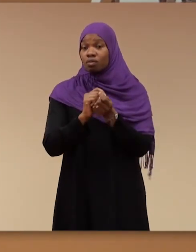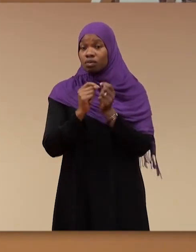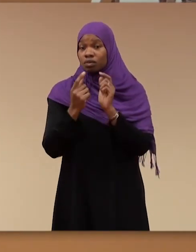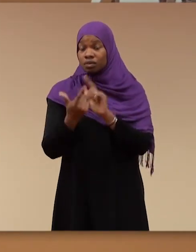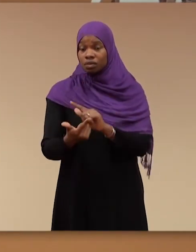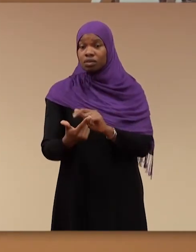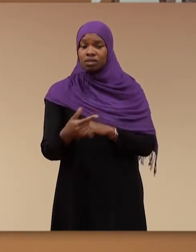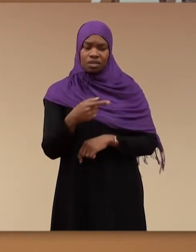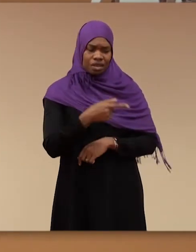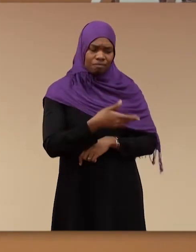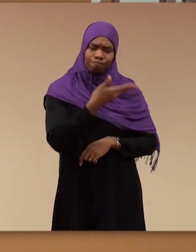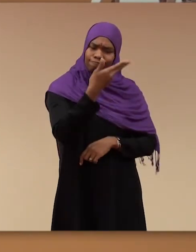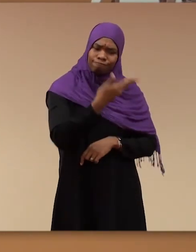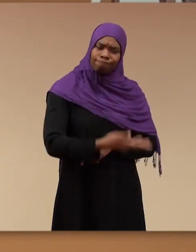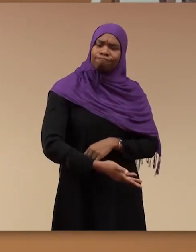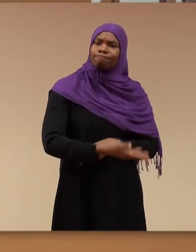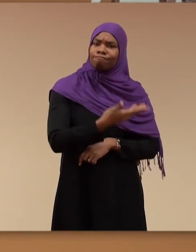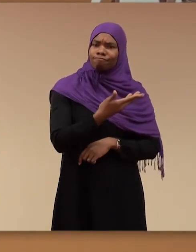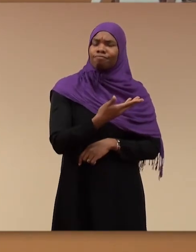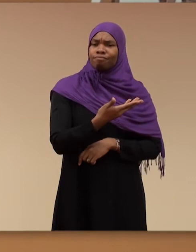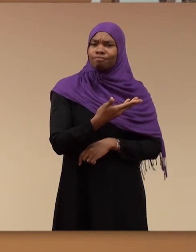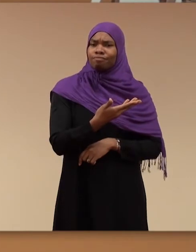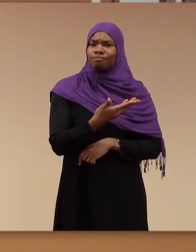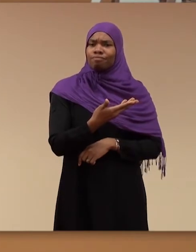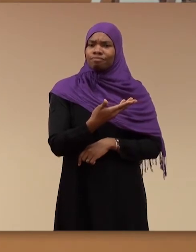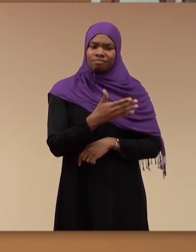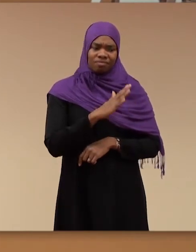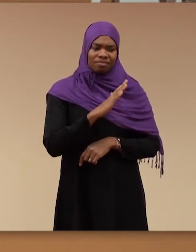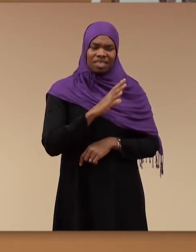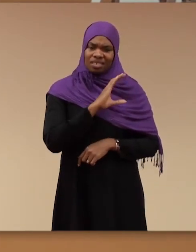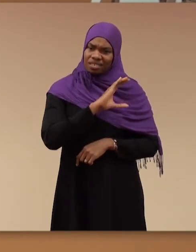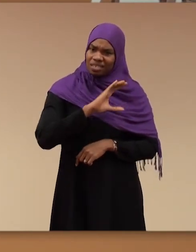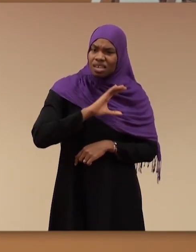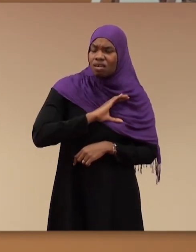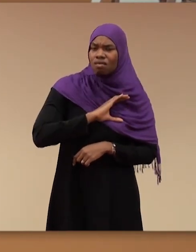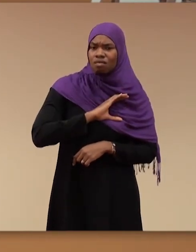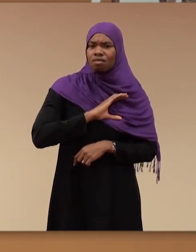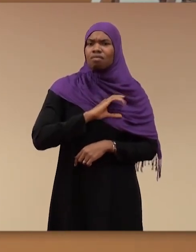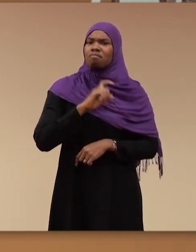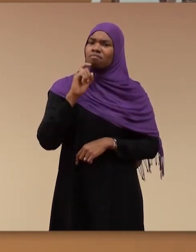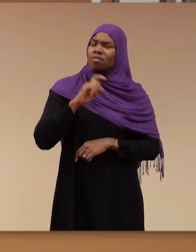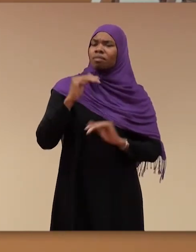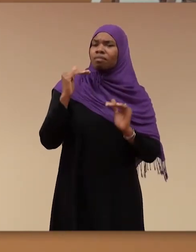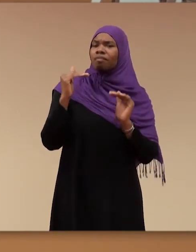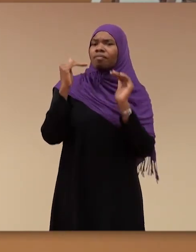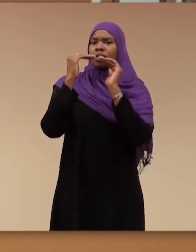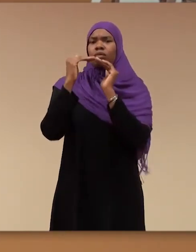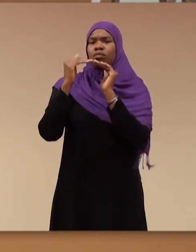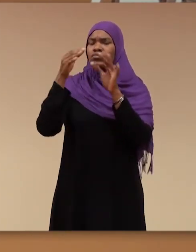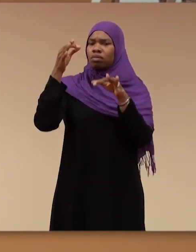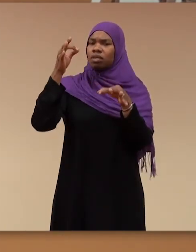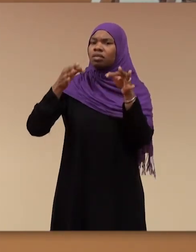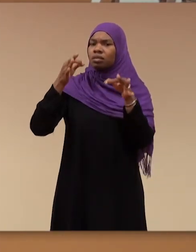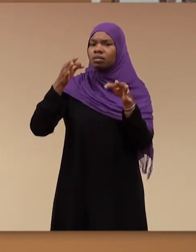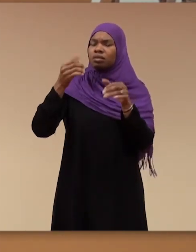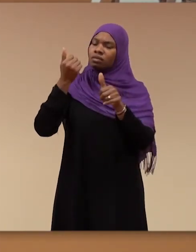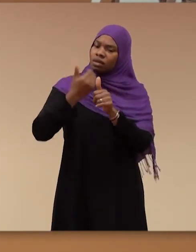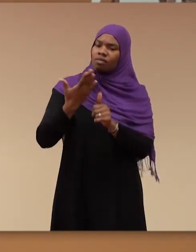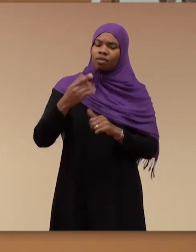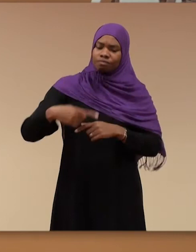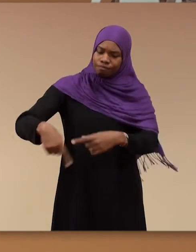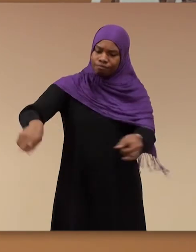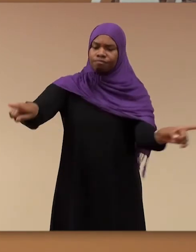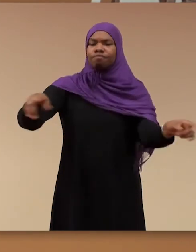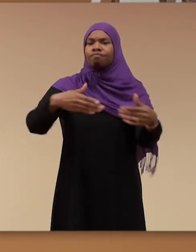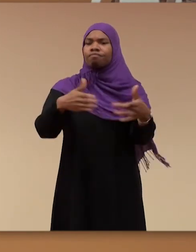his makeup, the way he's built, to be fair and just to everyone,